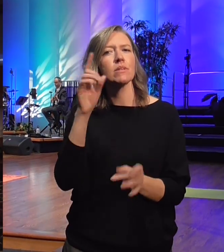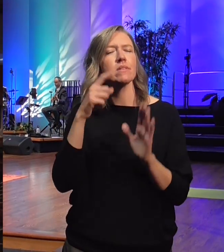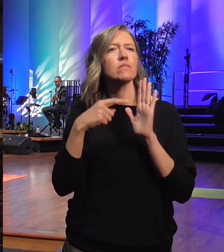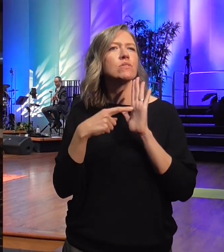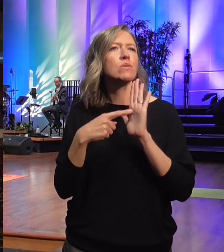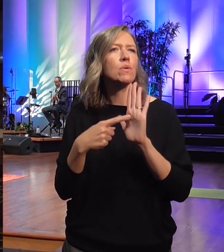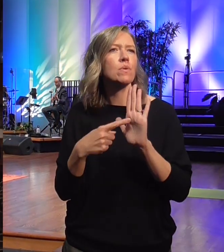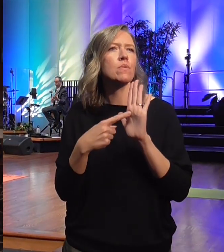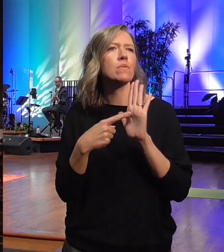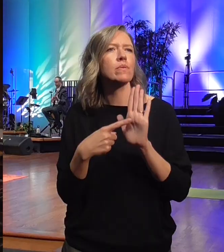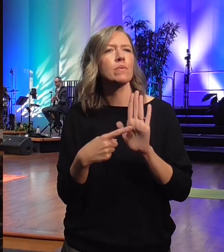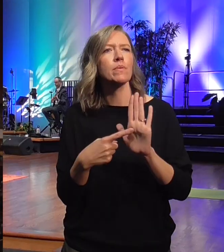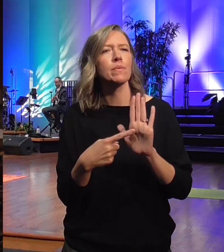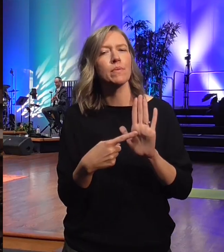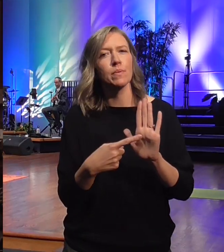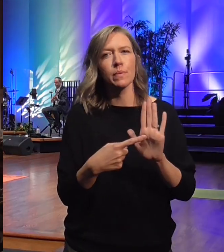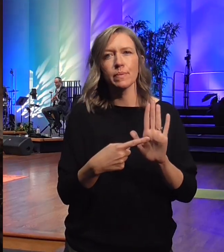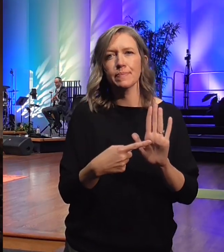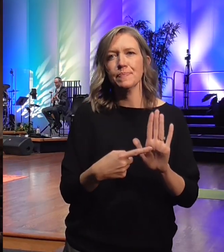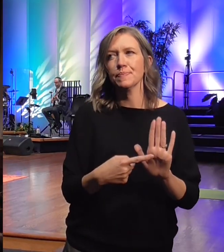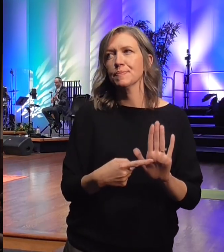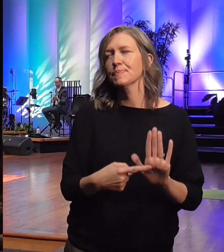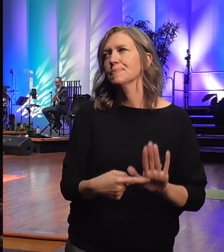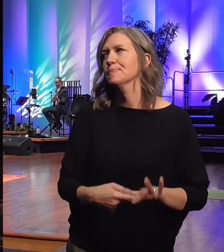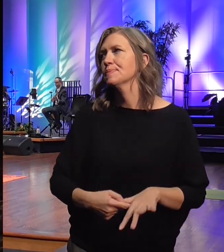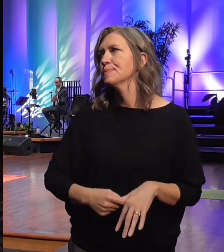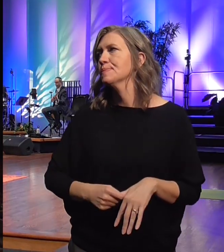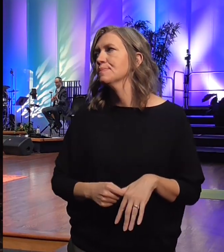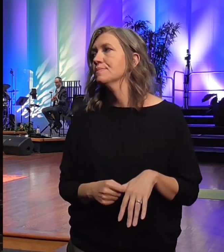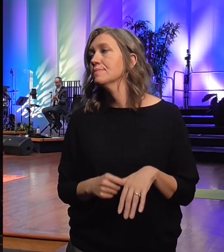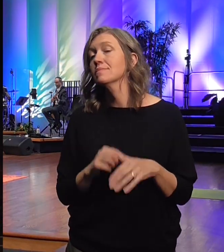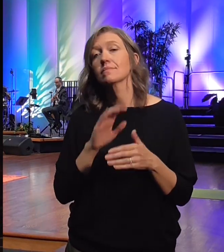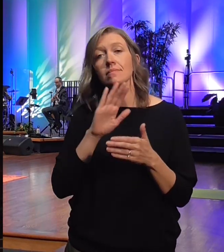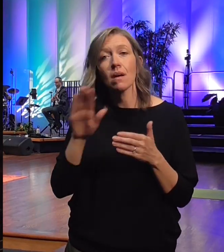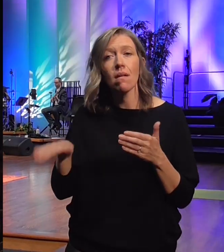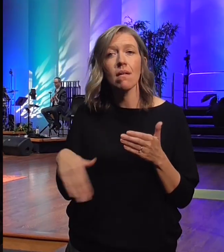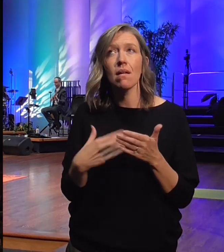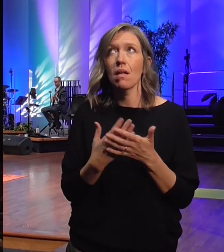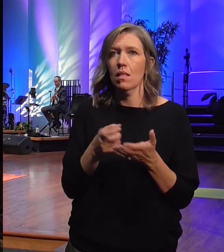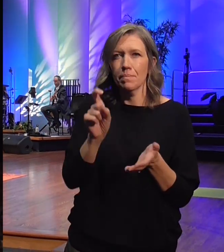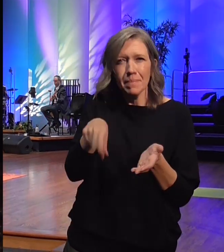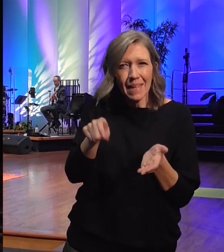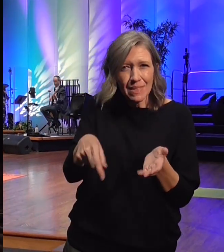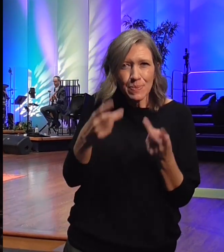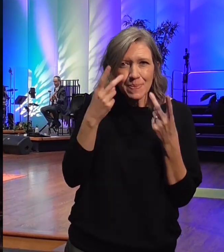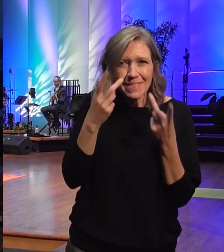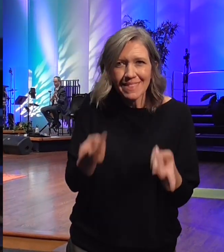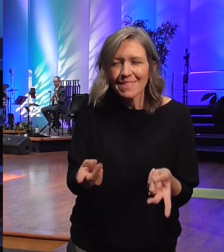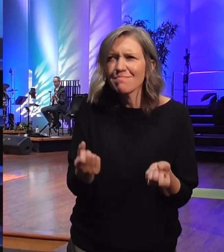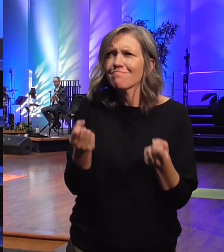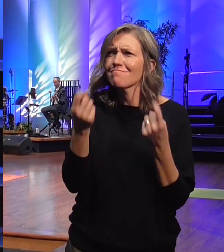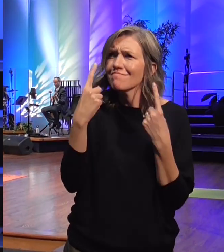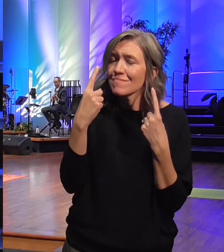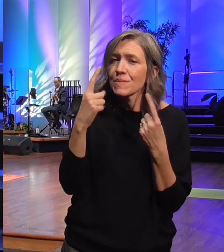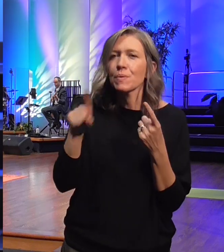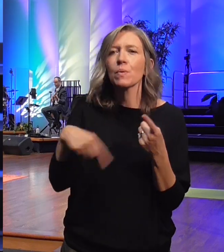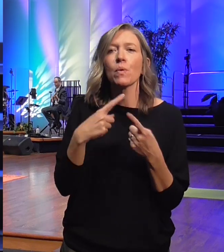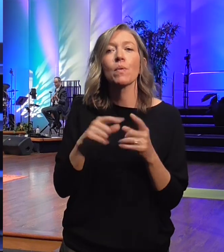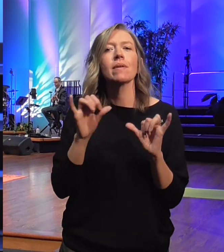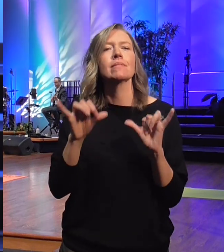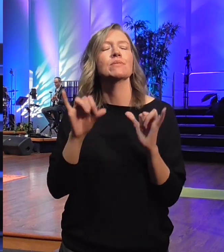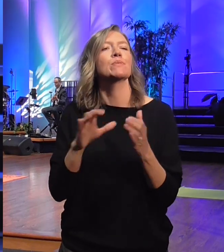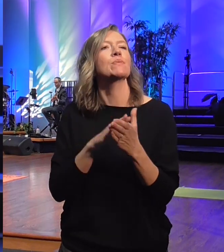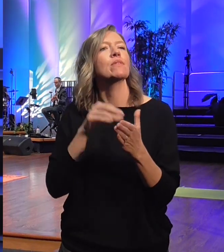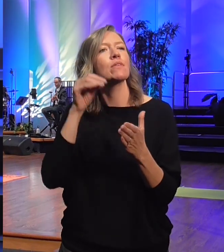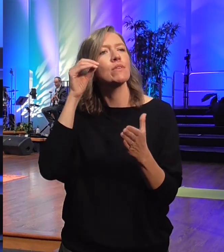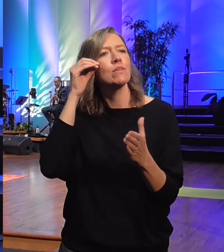show, oh, oh, oh. All that it was meant to, only when you